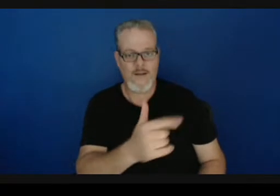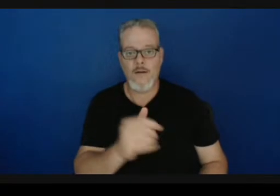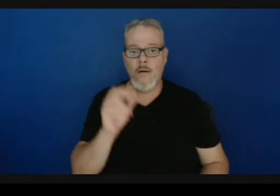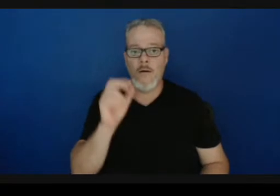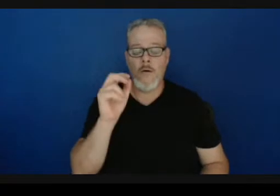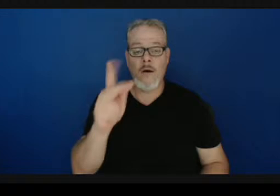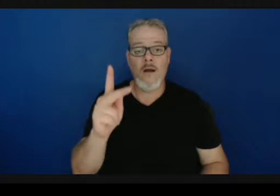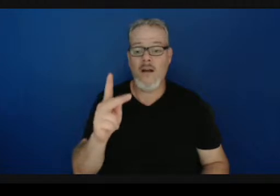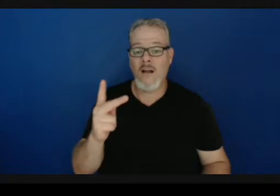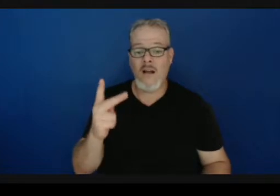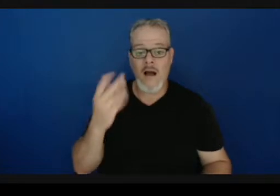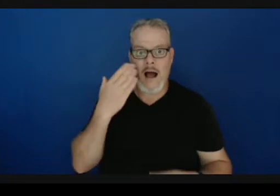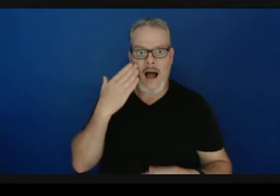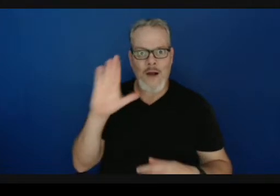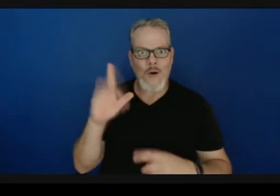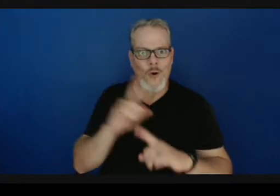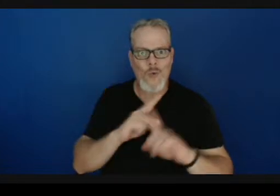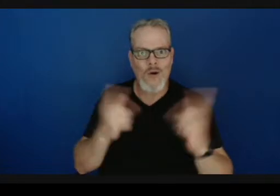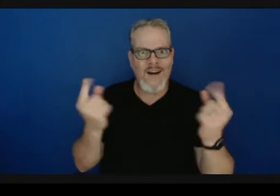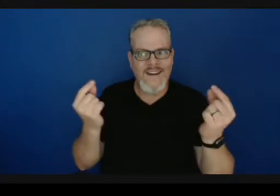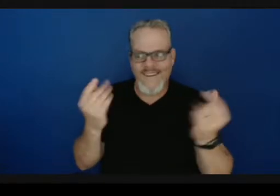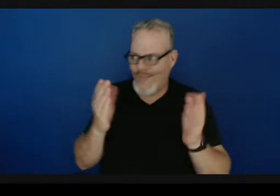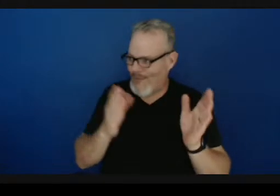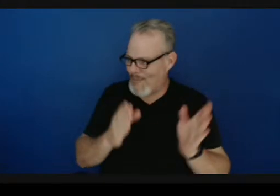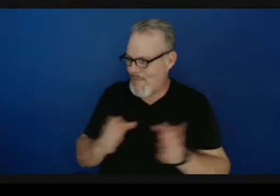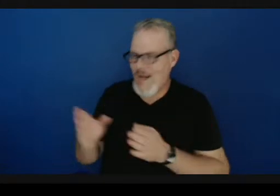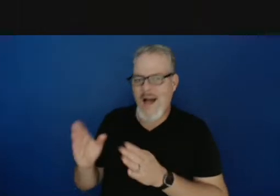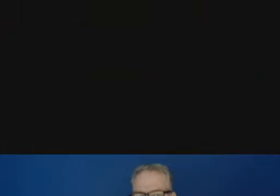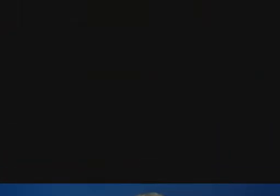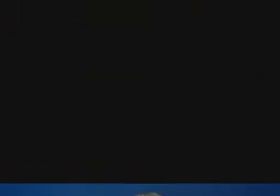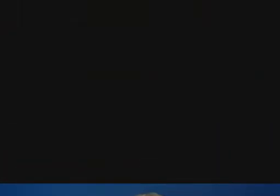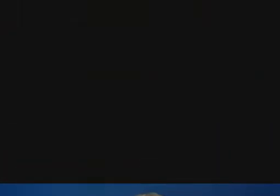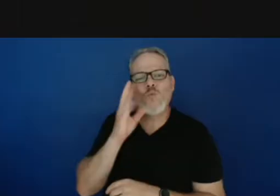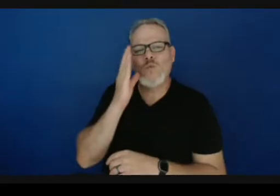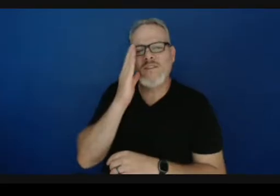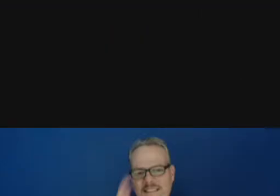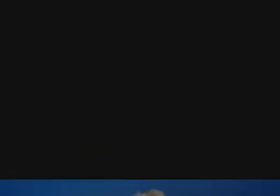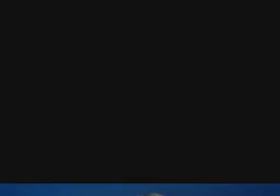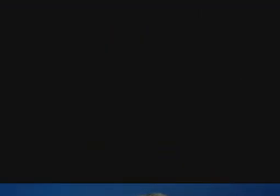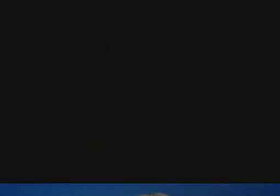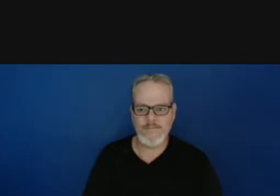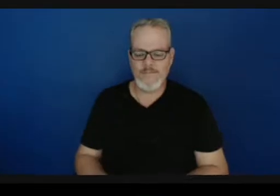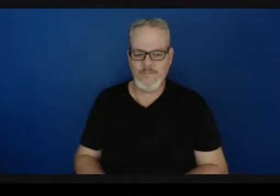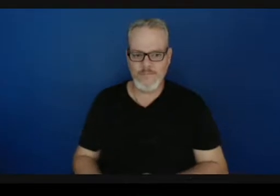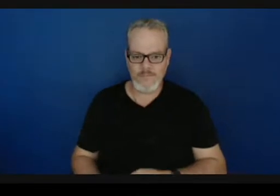know what the plan is. We'll see. All right. Thanks, Lou. Yep.